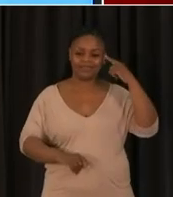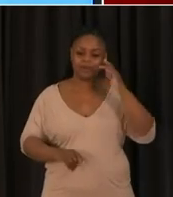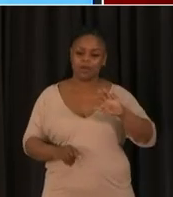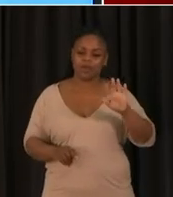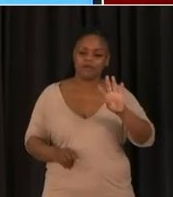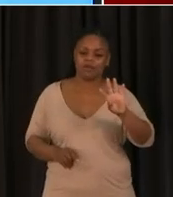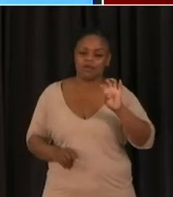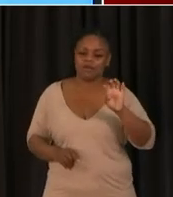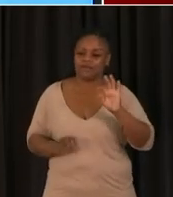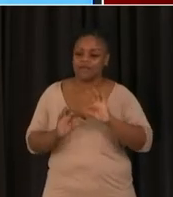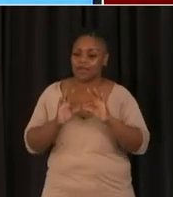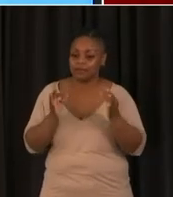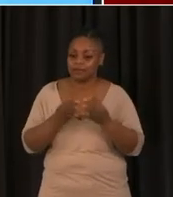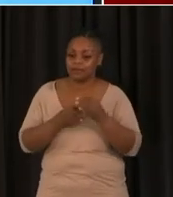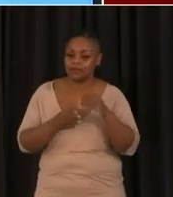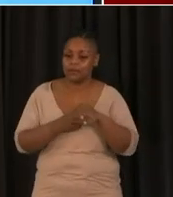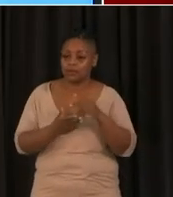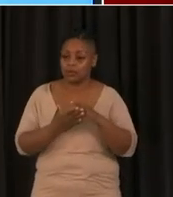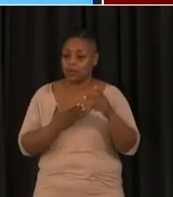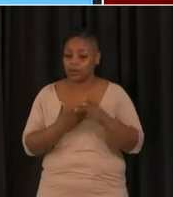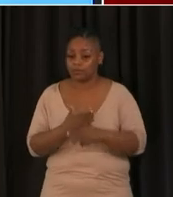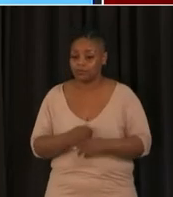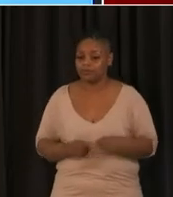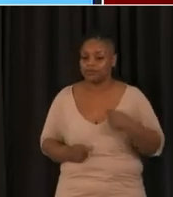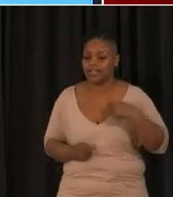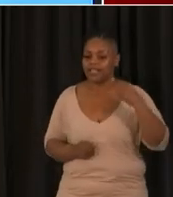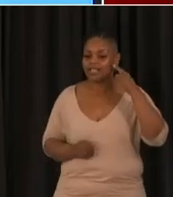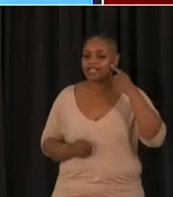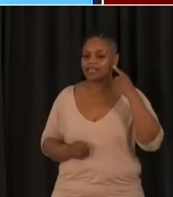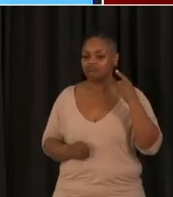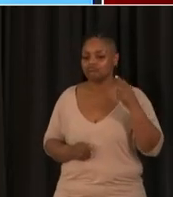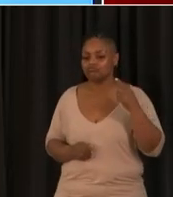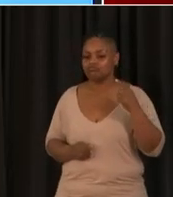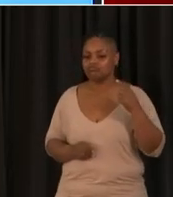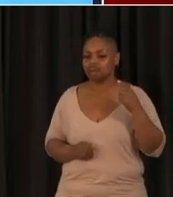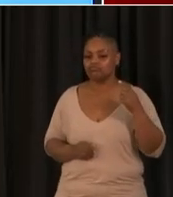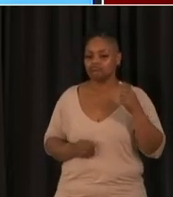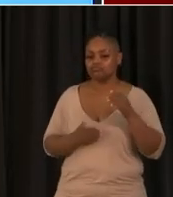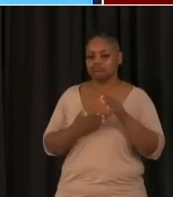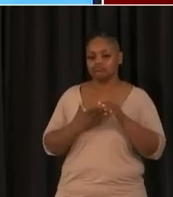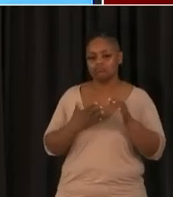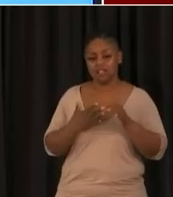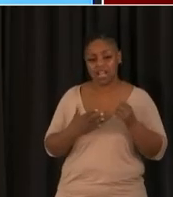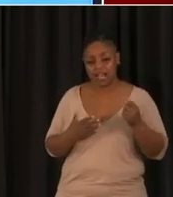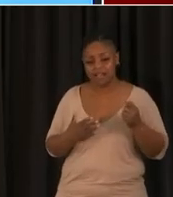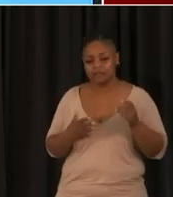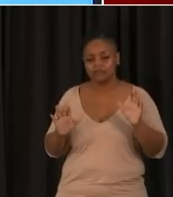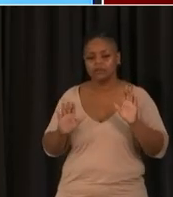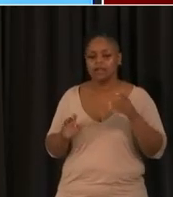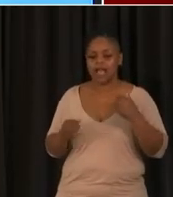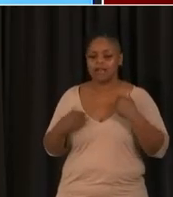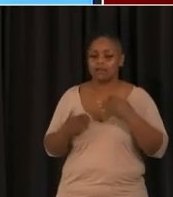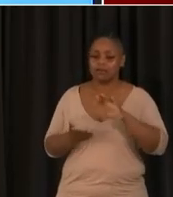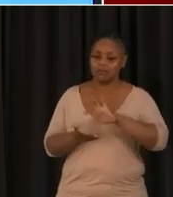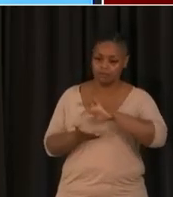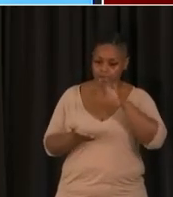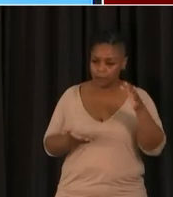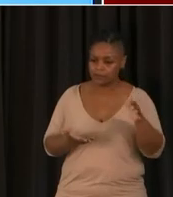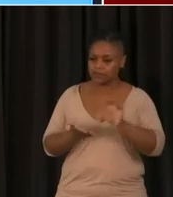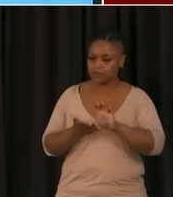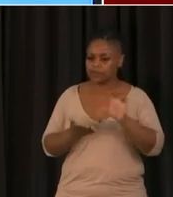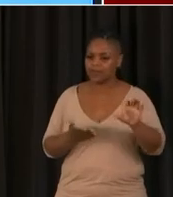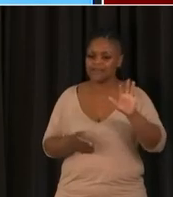people of color, residents are 5 times more likely to have debt in collection, they're 6 times more likely to have a subprime credit score, and 8